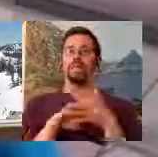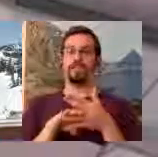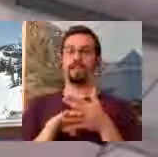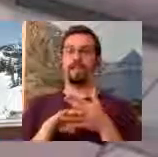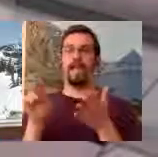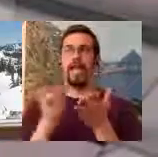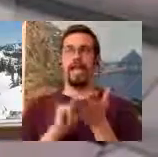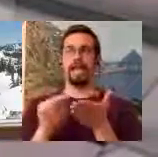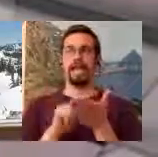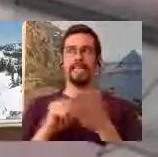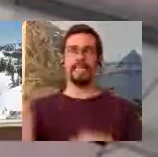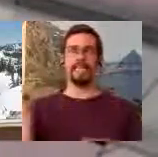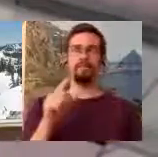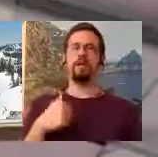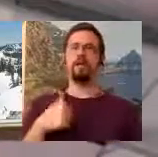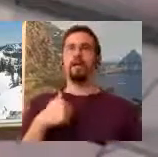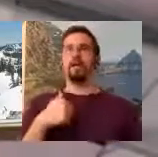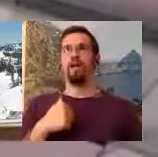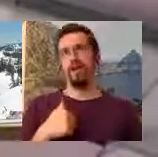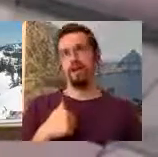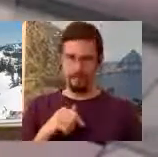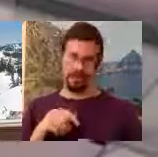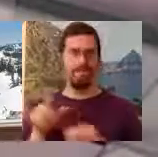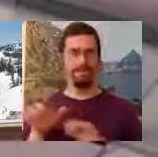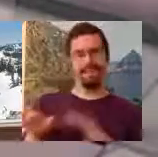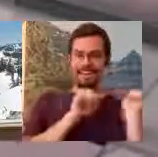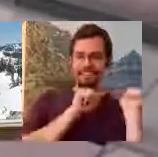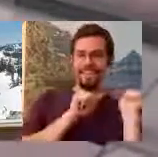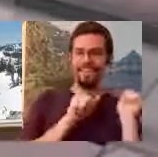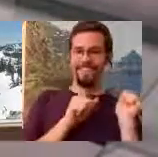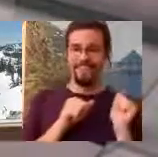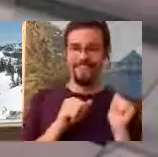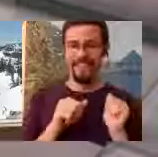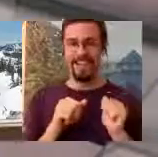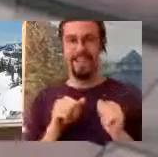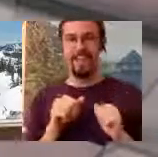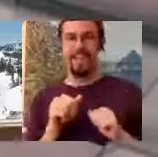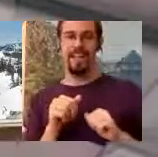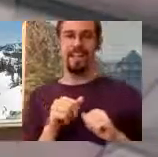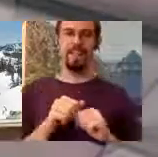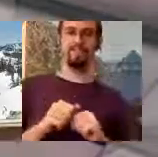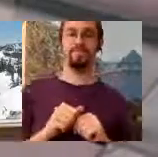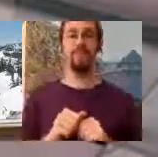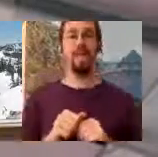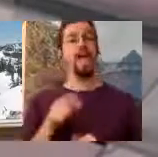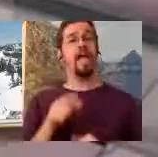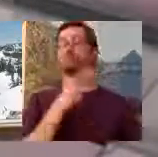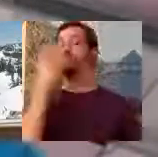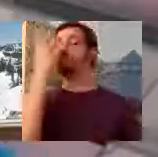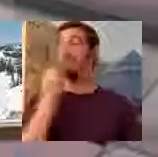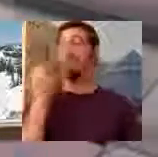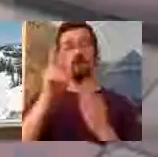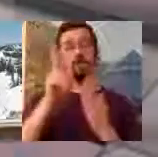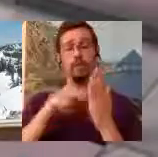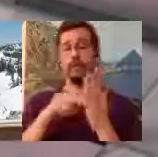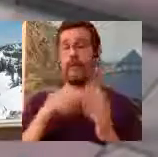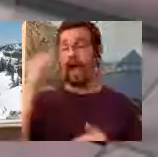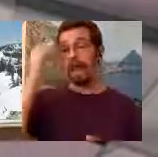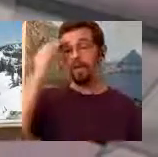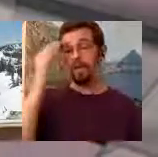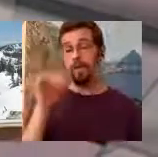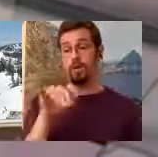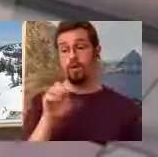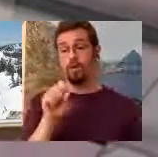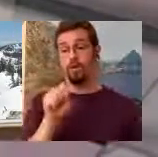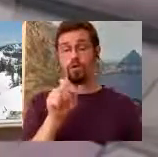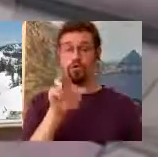Thank you. And it was beautifully read. And Yosra, I know that you can't see this right